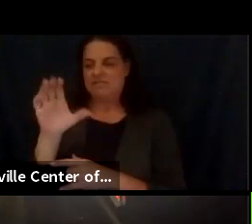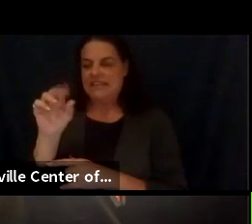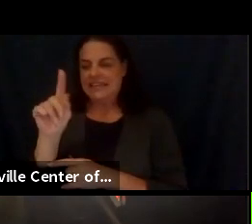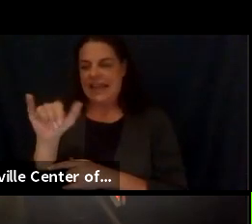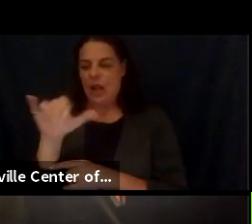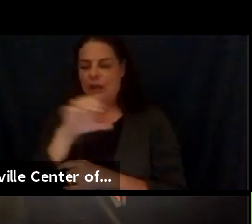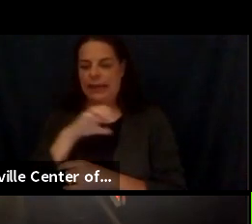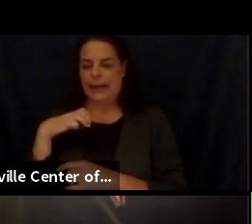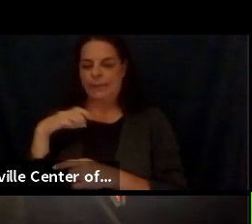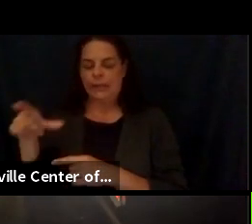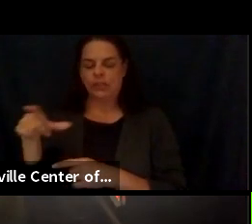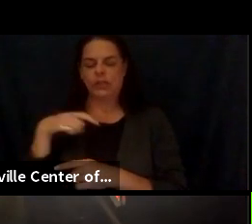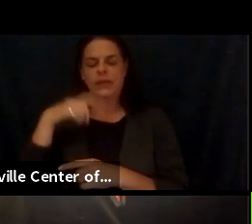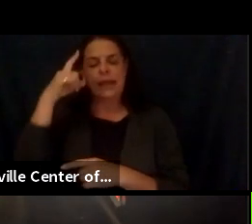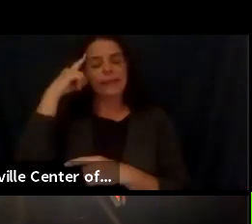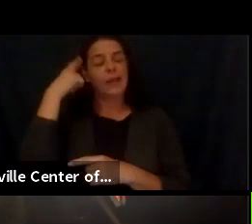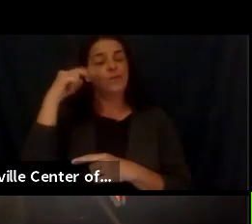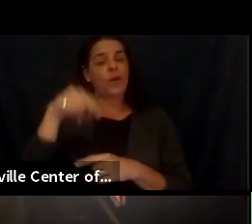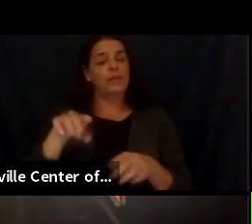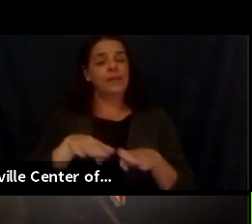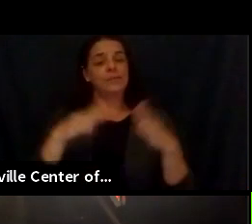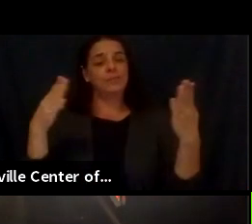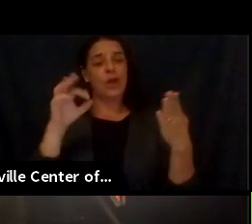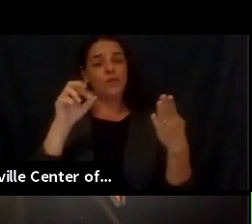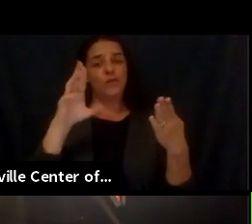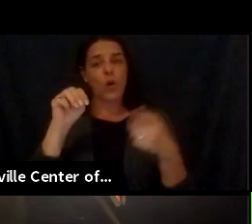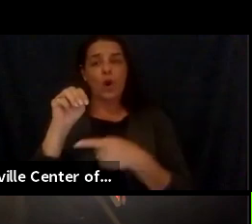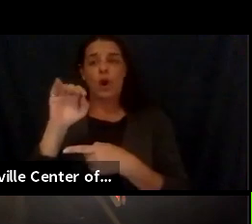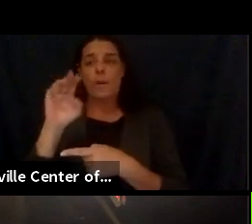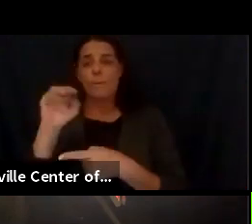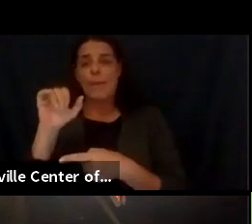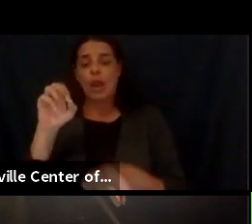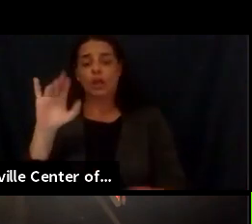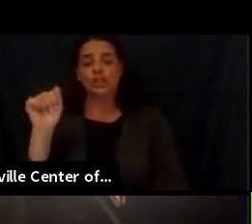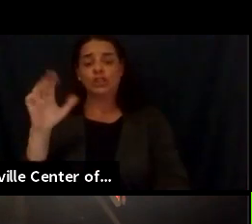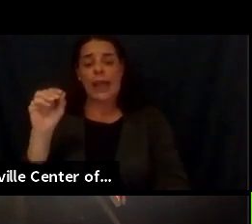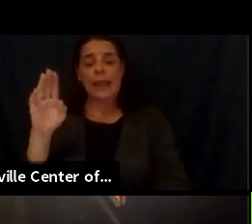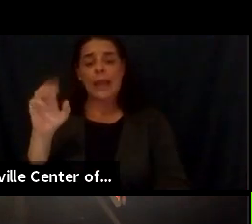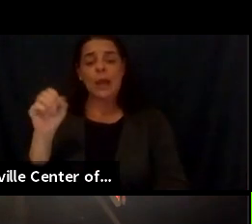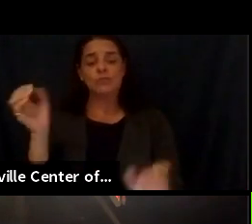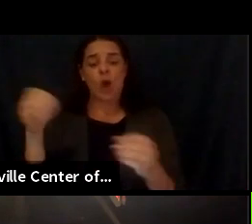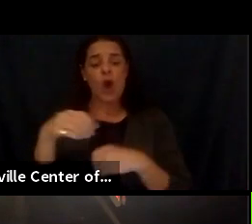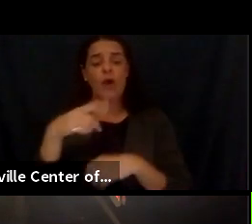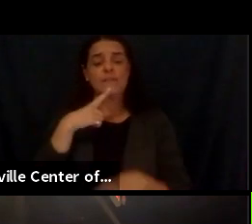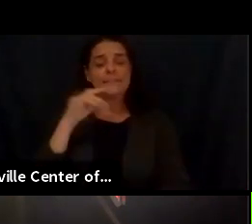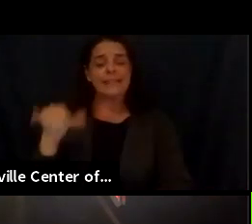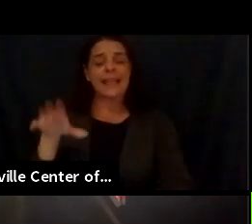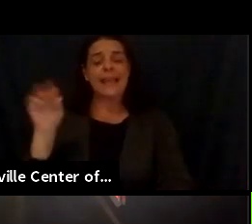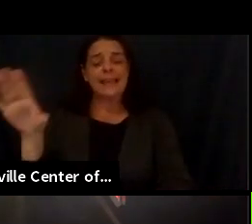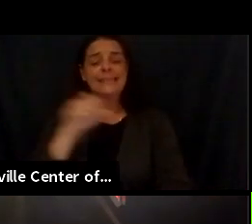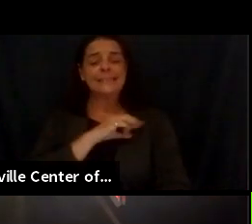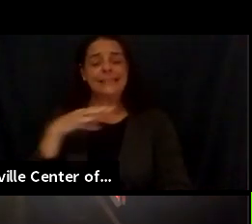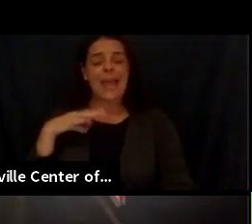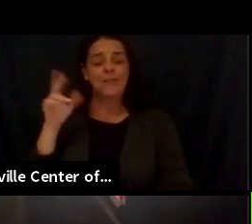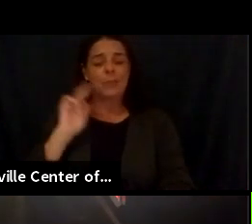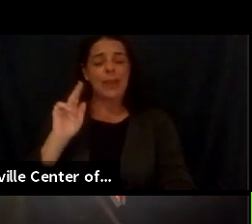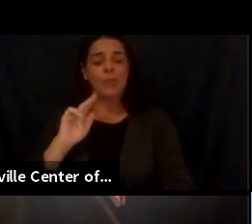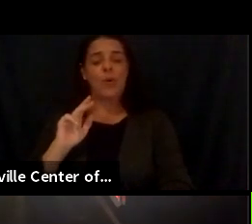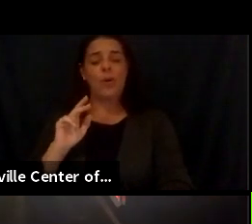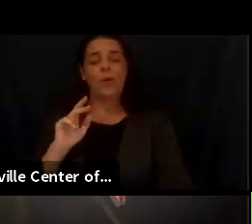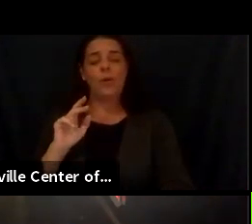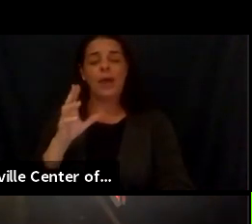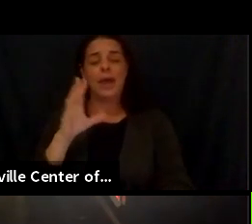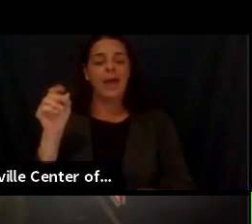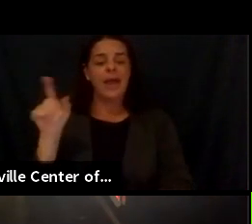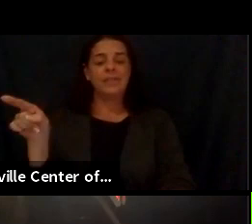I believe for these public fora, the Mayor Jacobs' office has handled that and his able staff people. And they'd